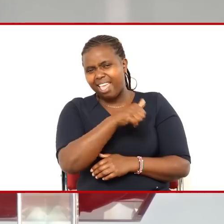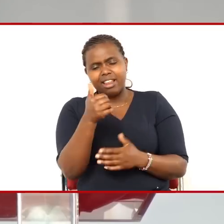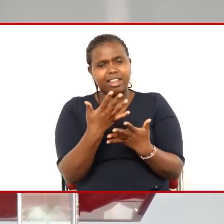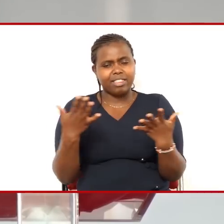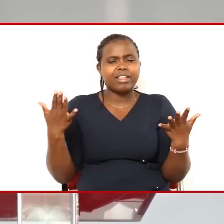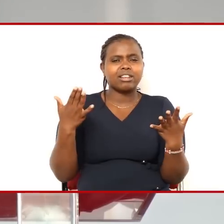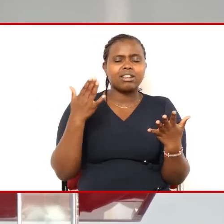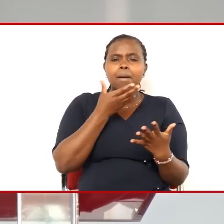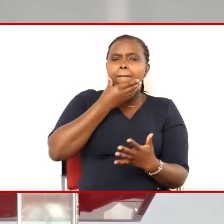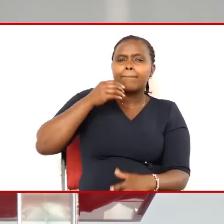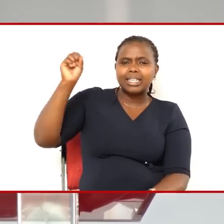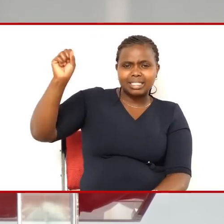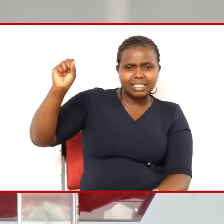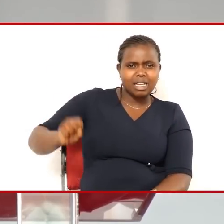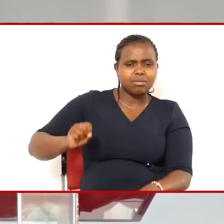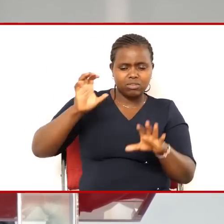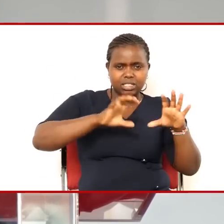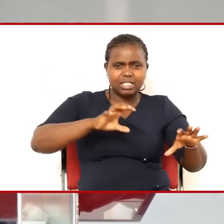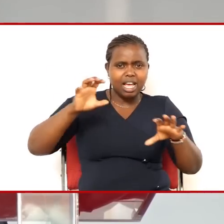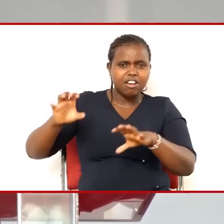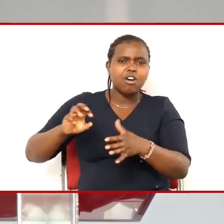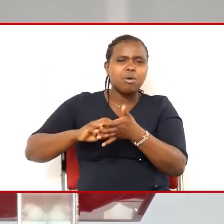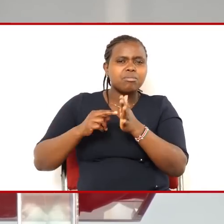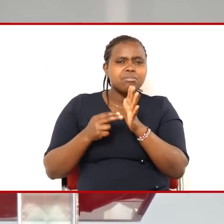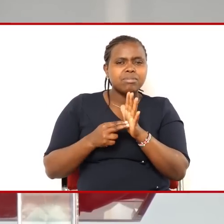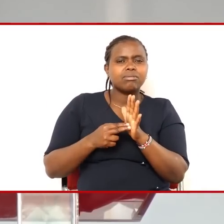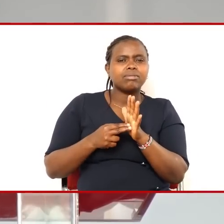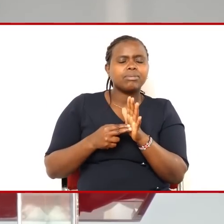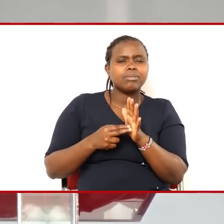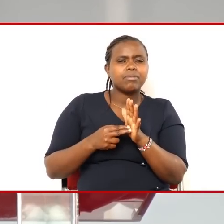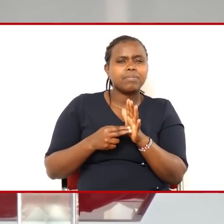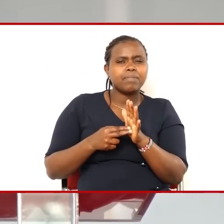Whatever Samson suffered in the hands of the Philistines was so much